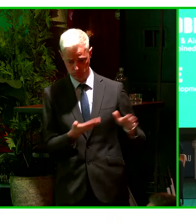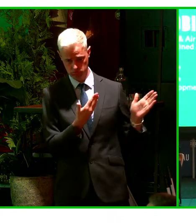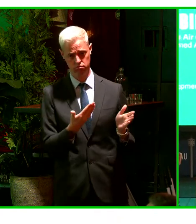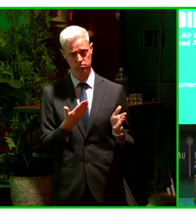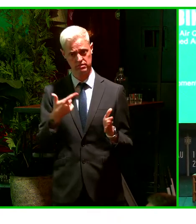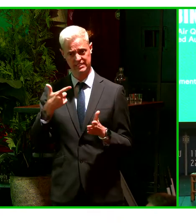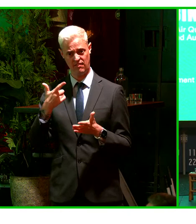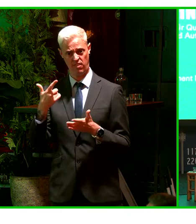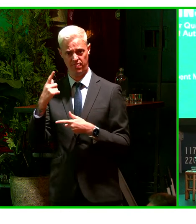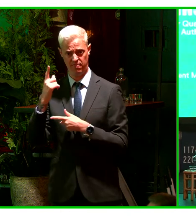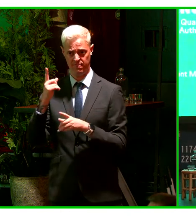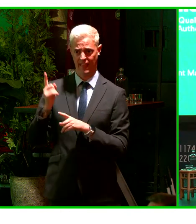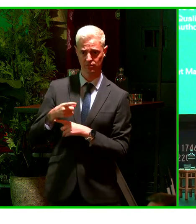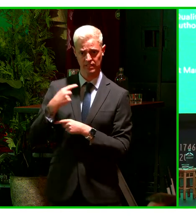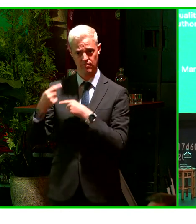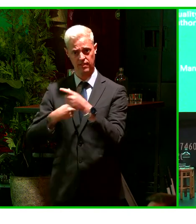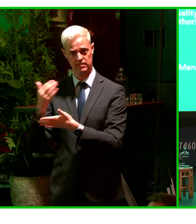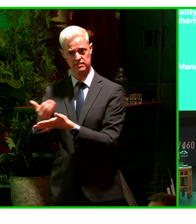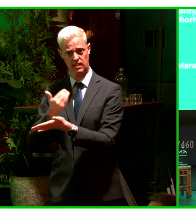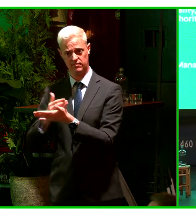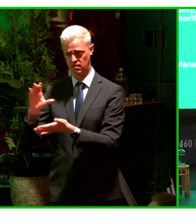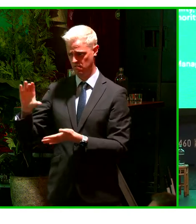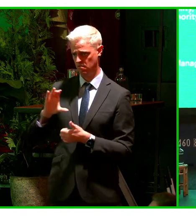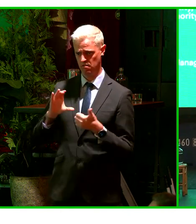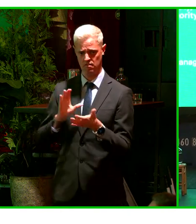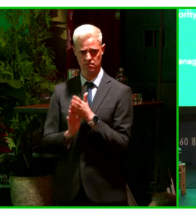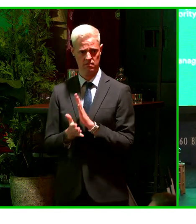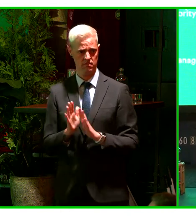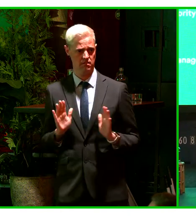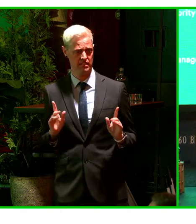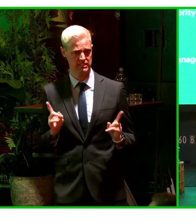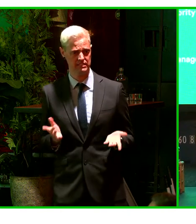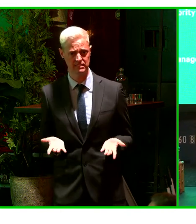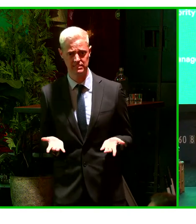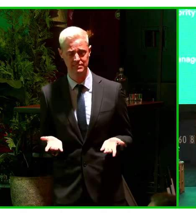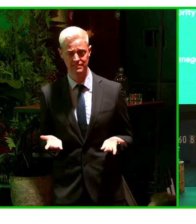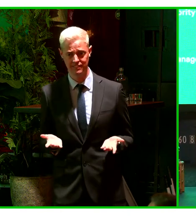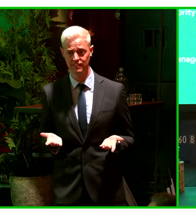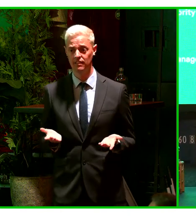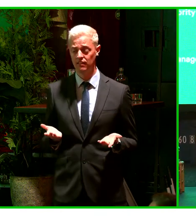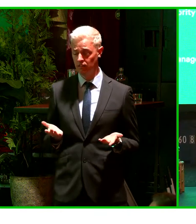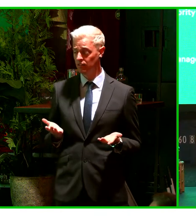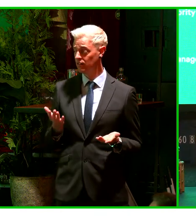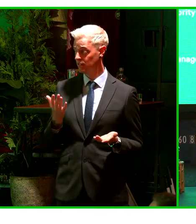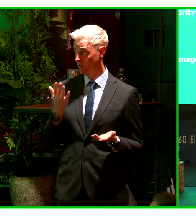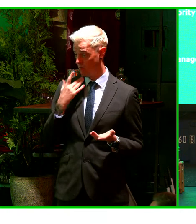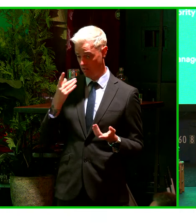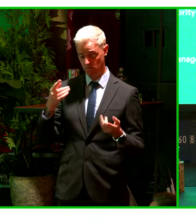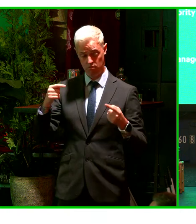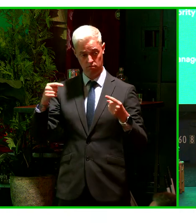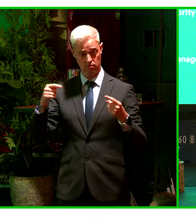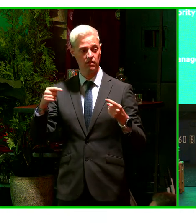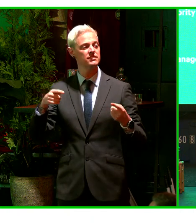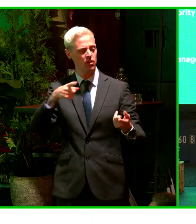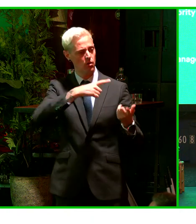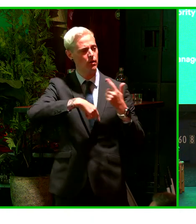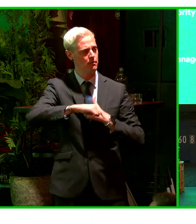kind of things we need to talk to people about, because the reality is outside of this room, and we know the science of why we've got to